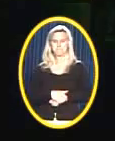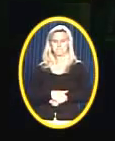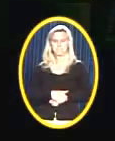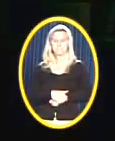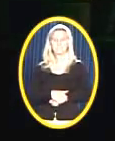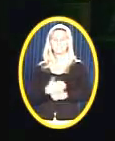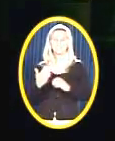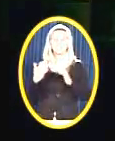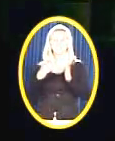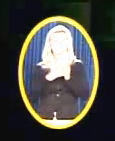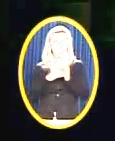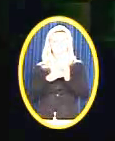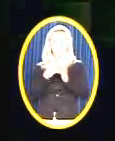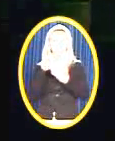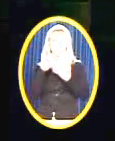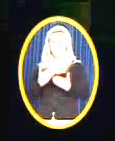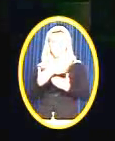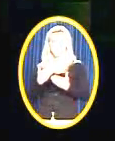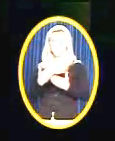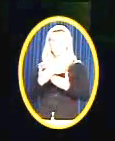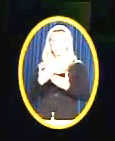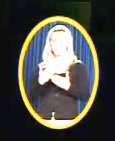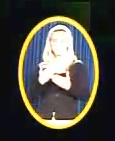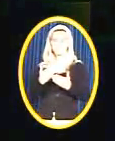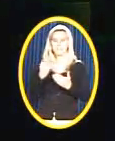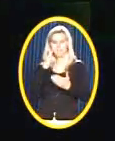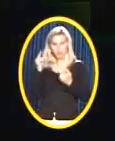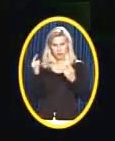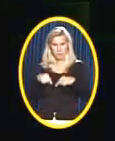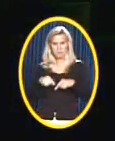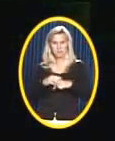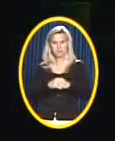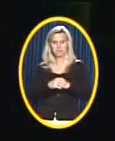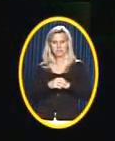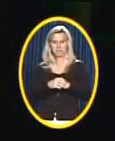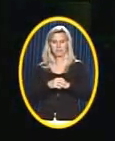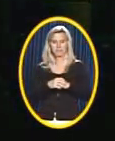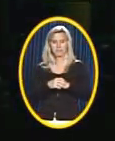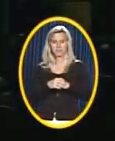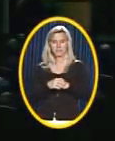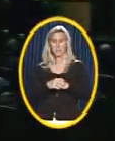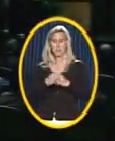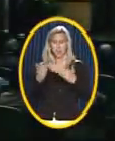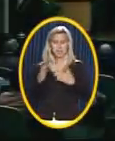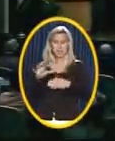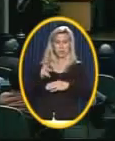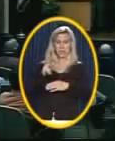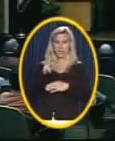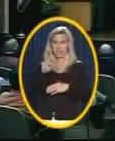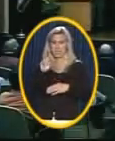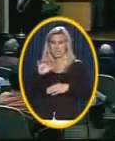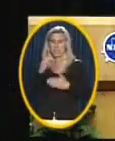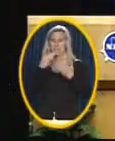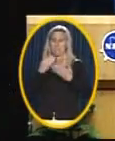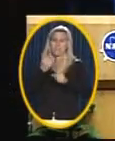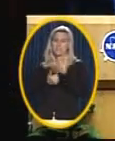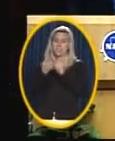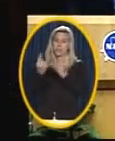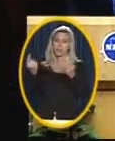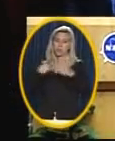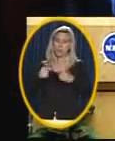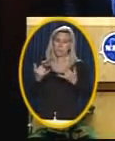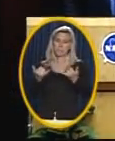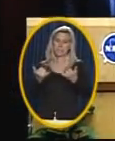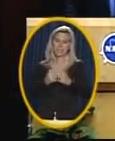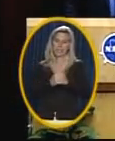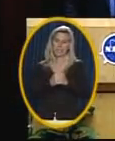Well, again, folks, thank you, Bob. Thank you for coming, John. Thank you for being back here at the Kennedy Space Center. Folks, thanks, everyone, for coming out